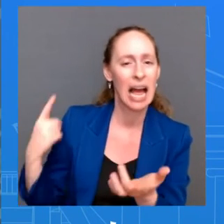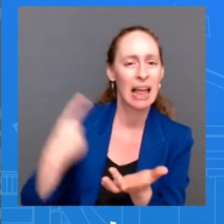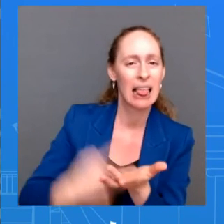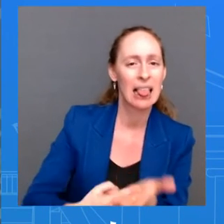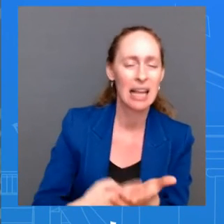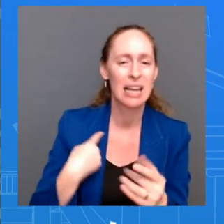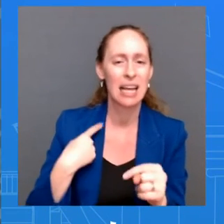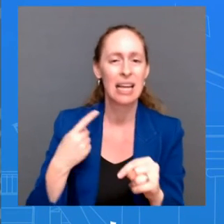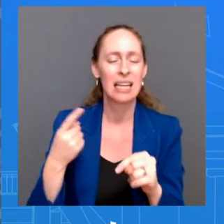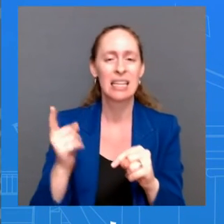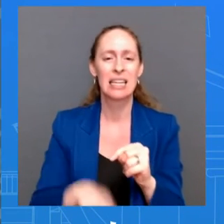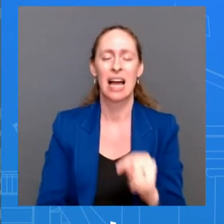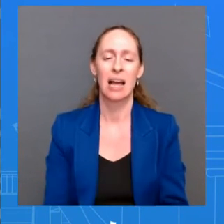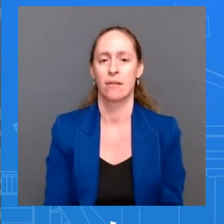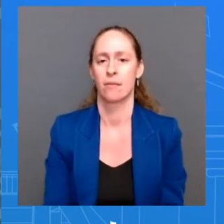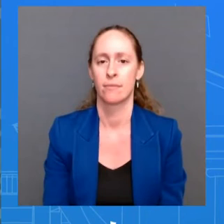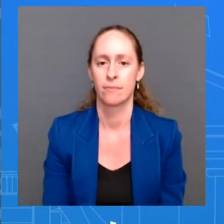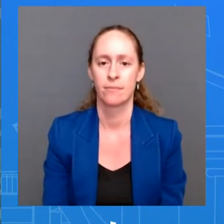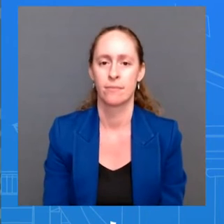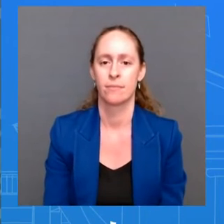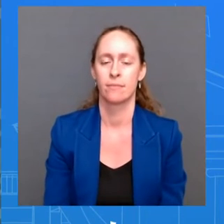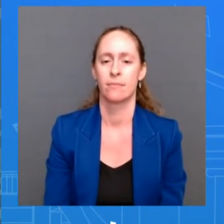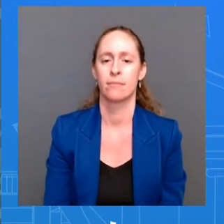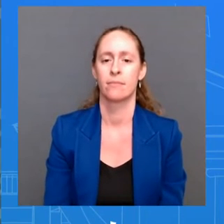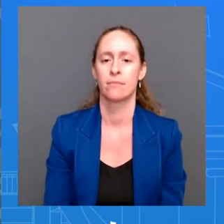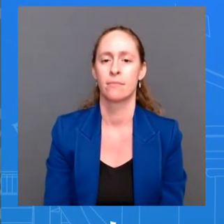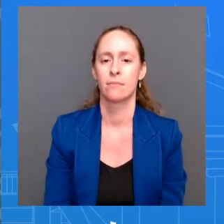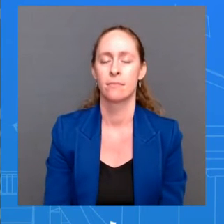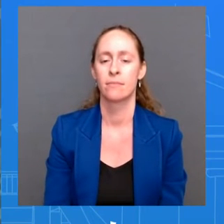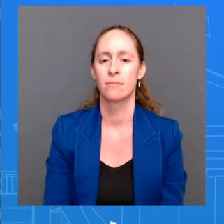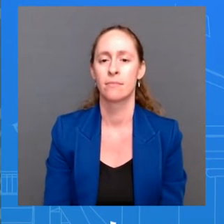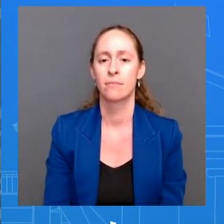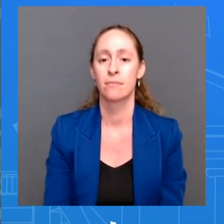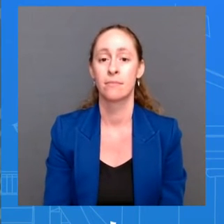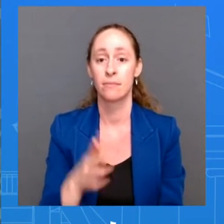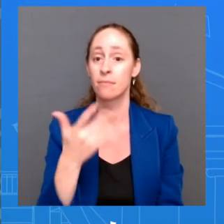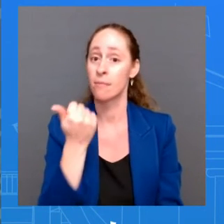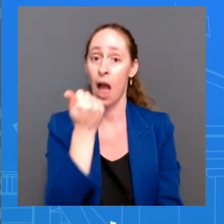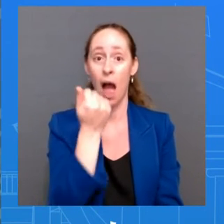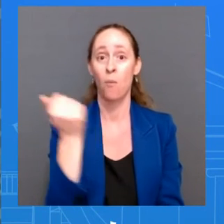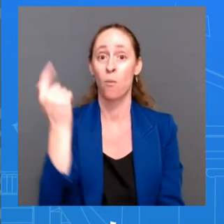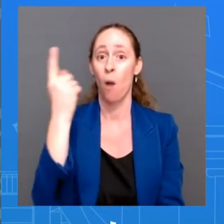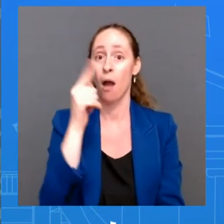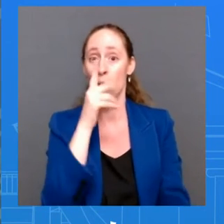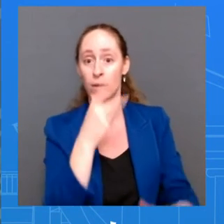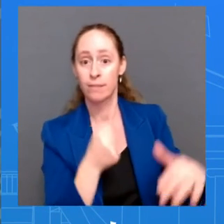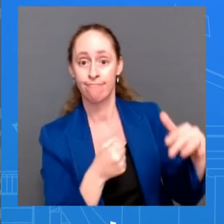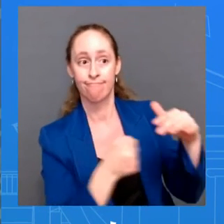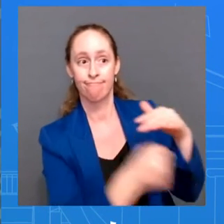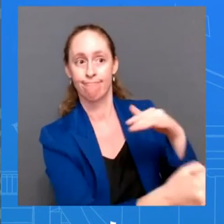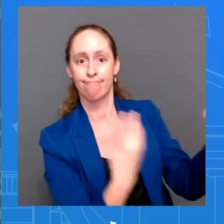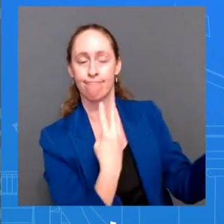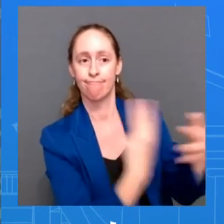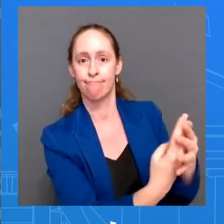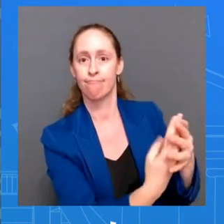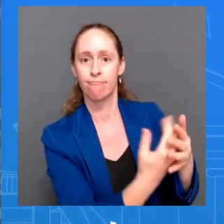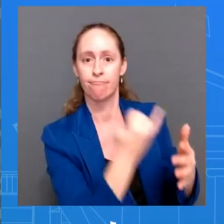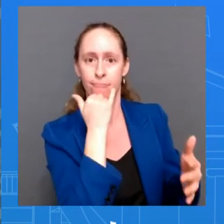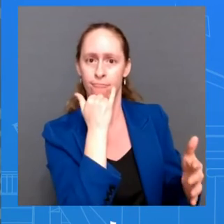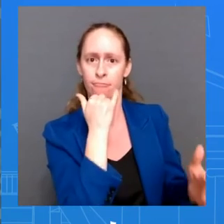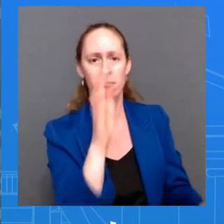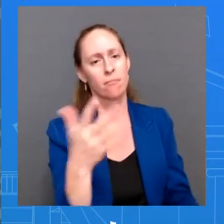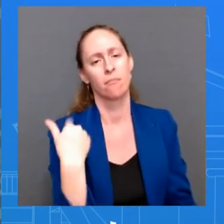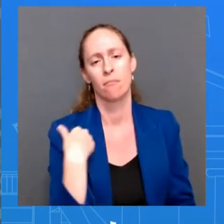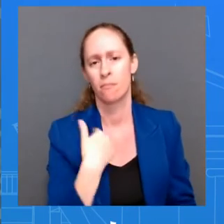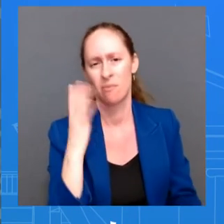that have been held hostage. We are going to do everything that we can to be able to get them home. But some cases that we just can't